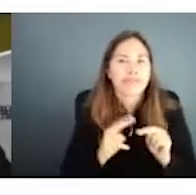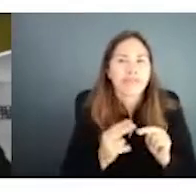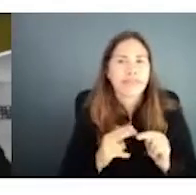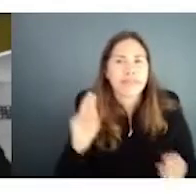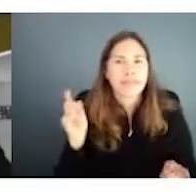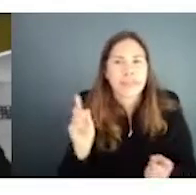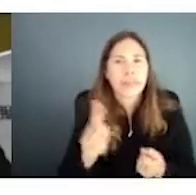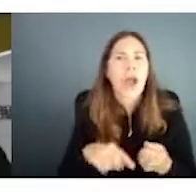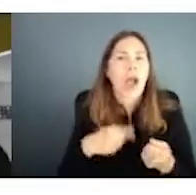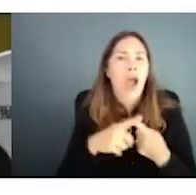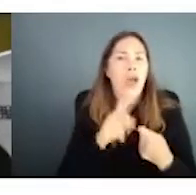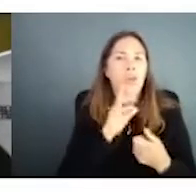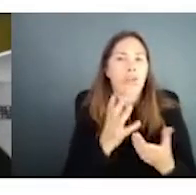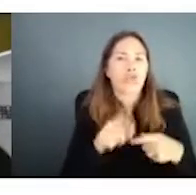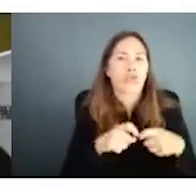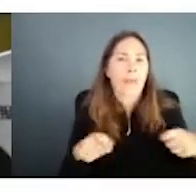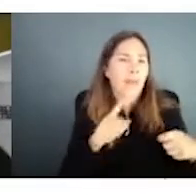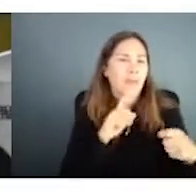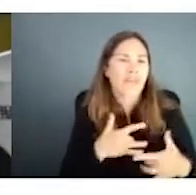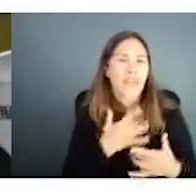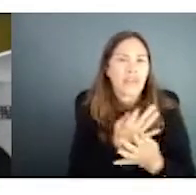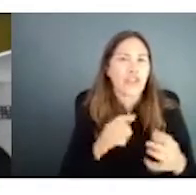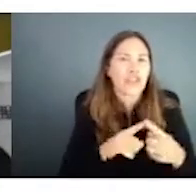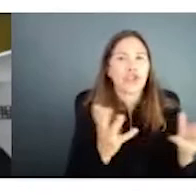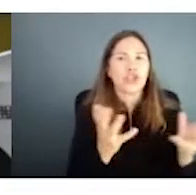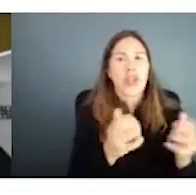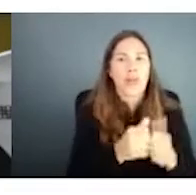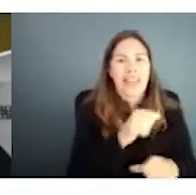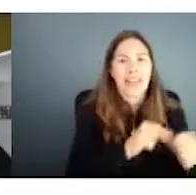session. But feel free to stay and share.